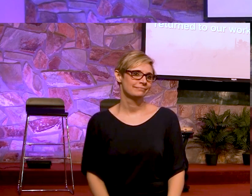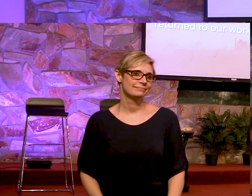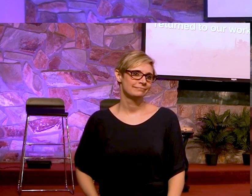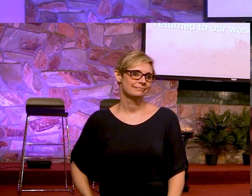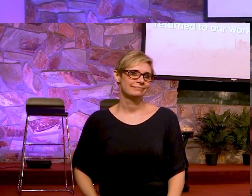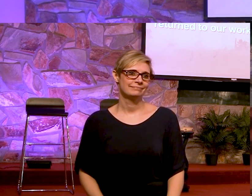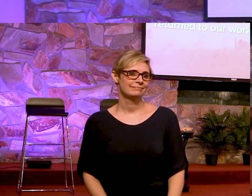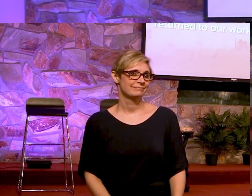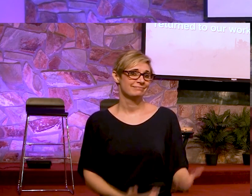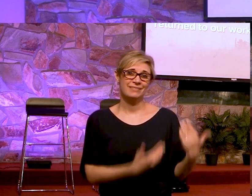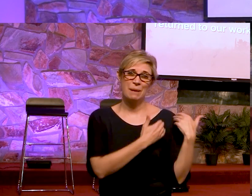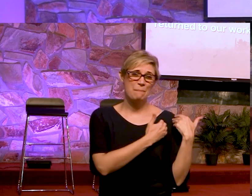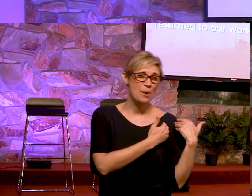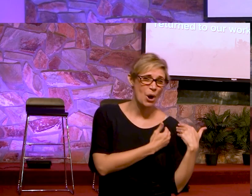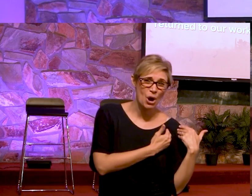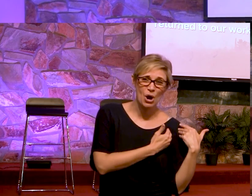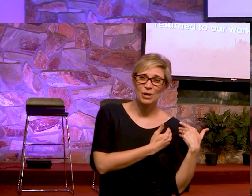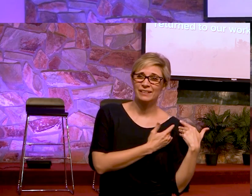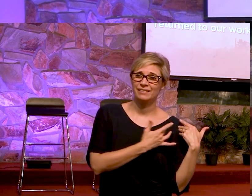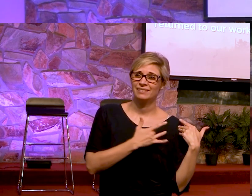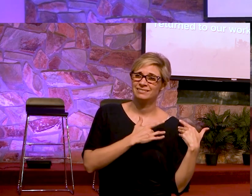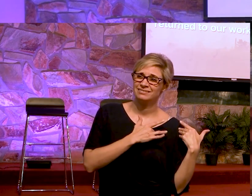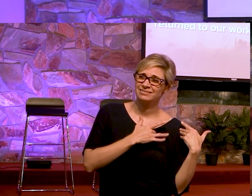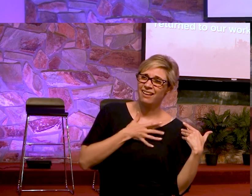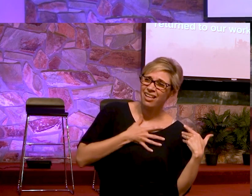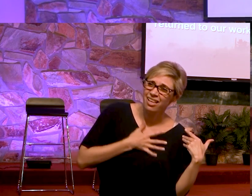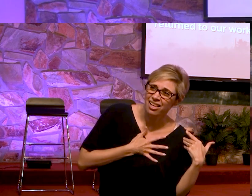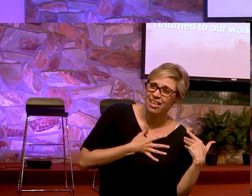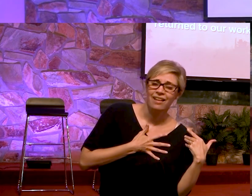See, you don't have to leave this place discouraged this morning.